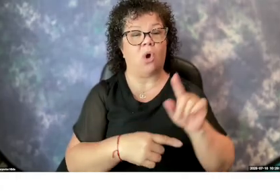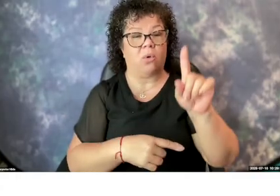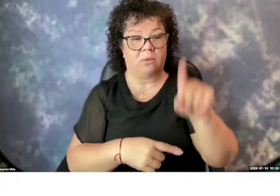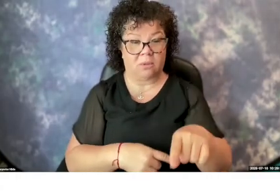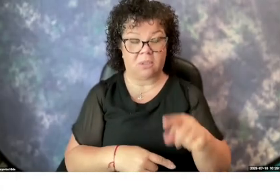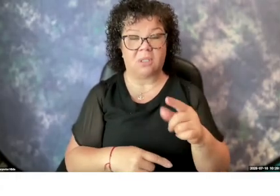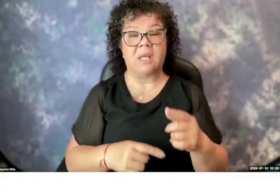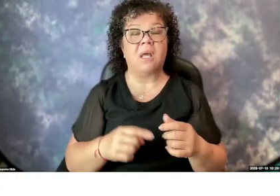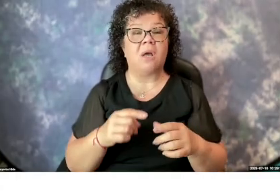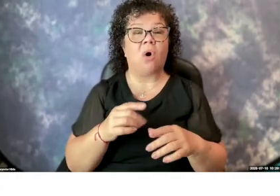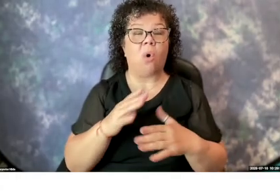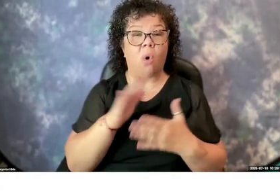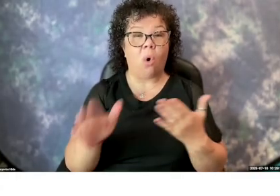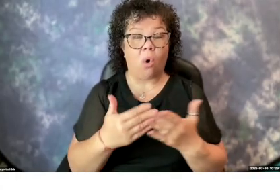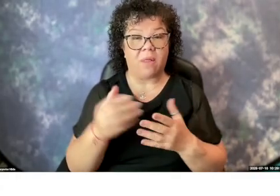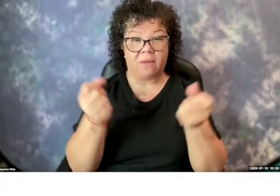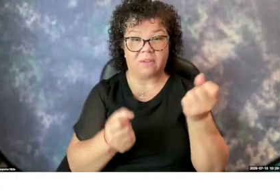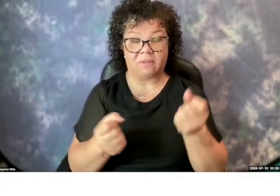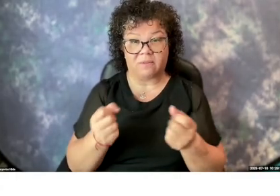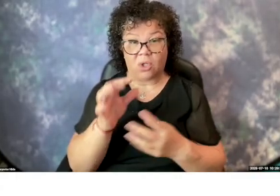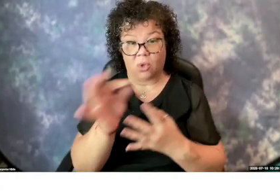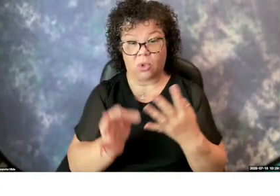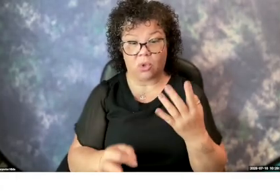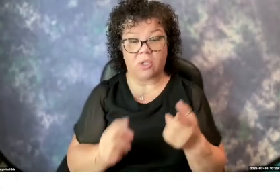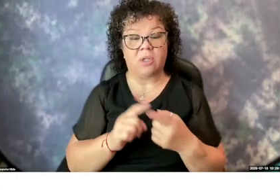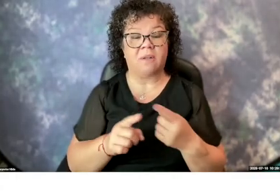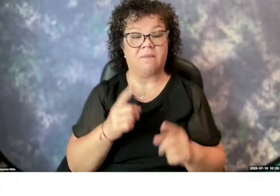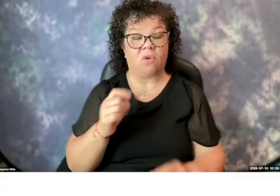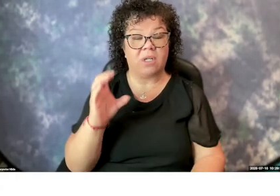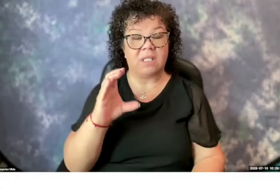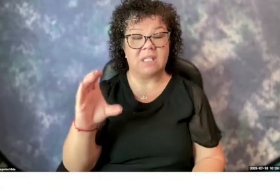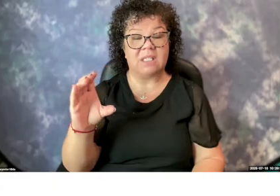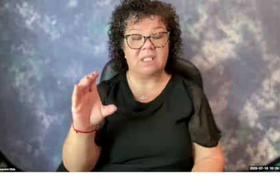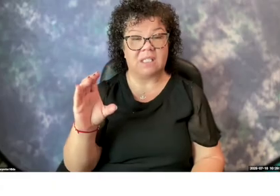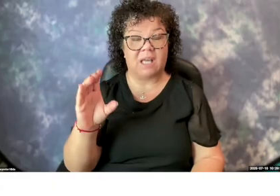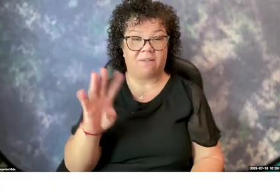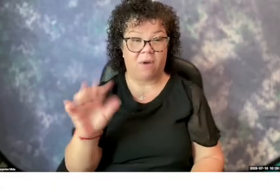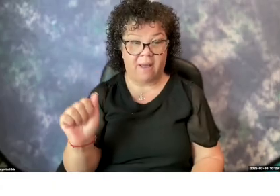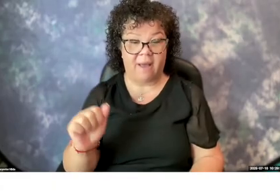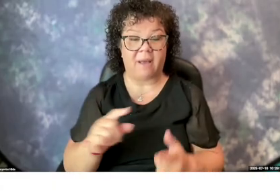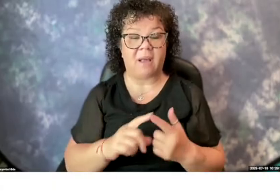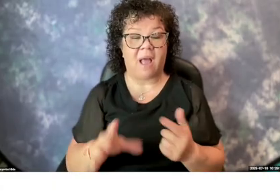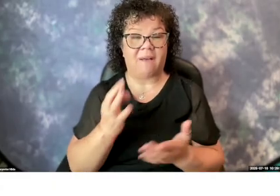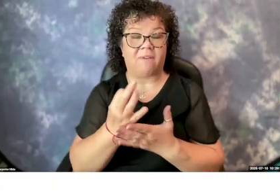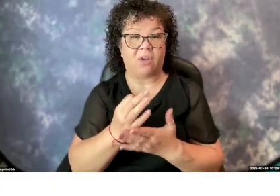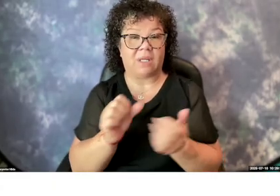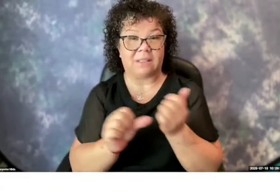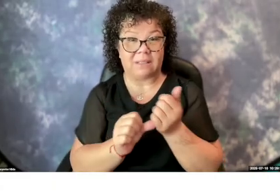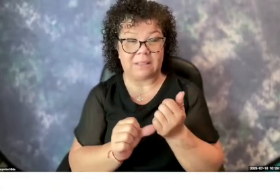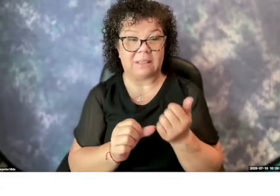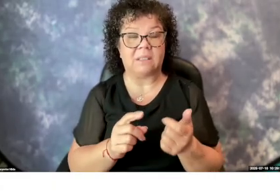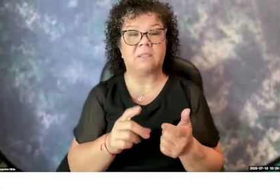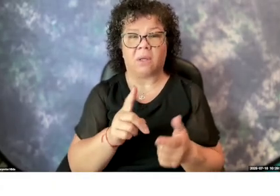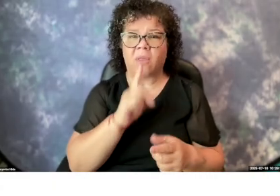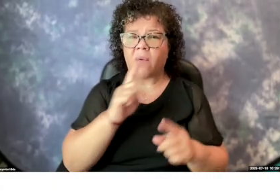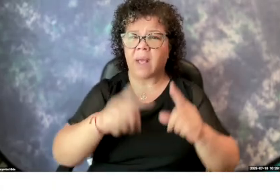choices enabled by the CC4A and finance assistance programs, there is quite a bit of diversity in